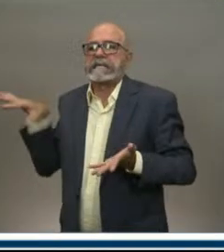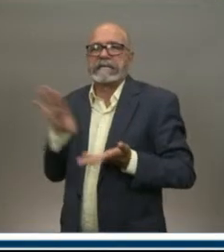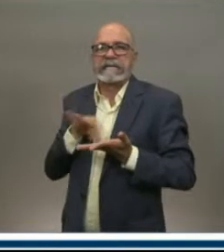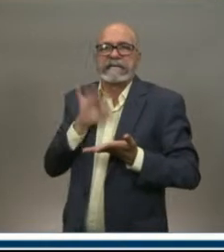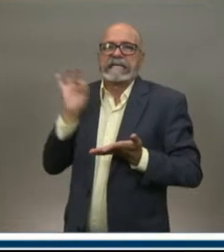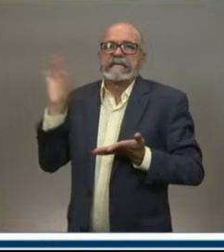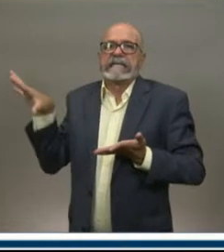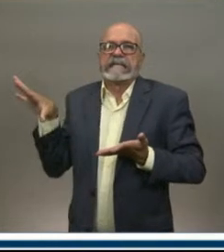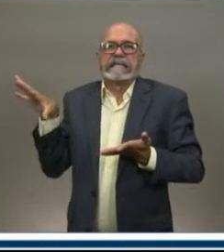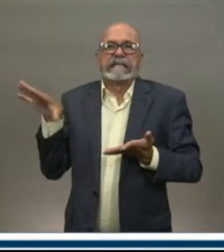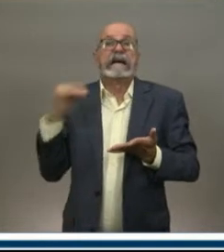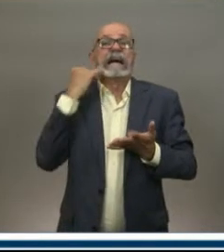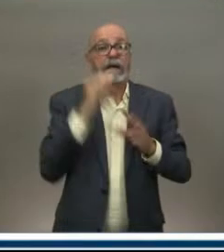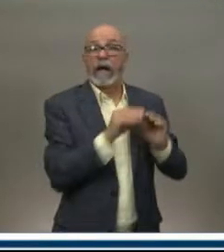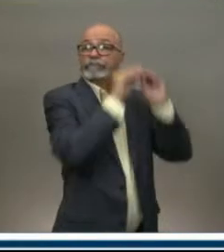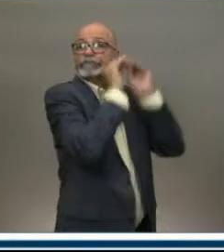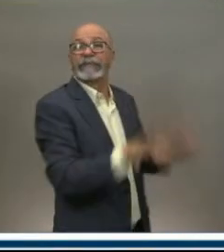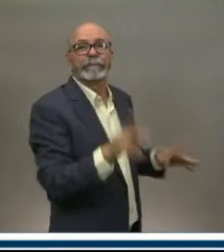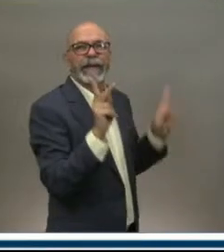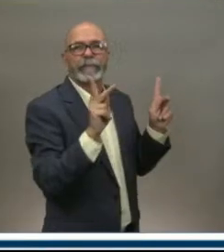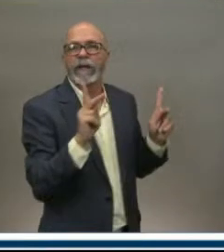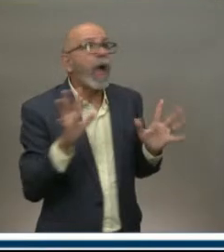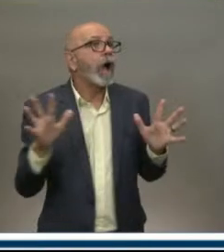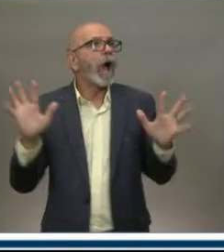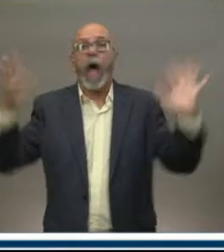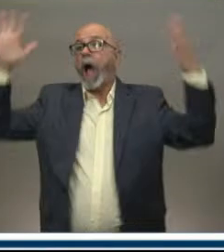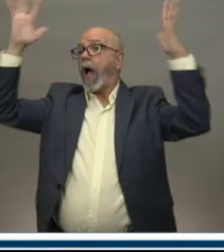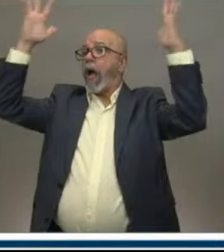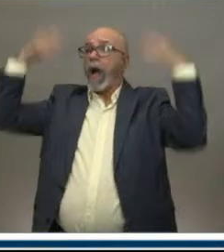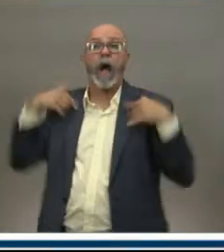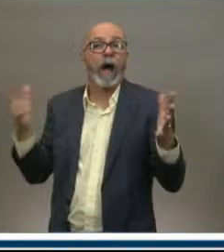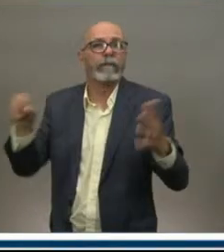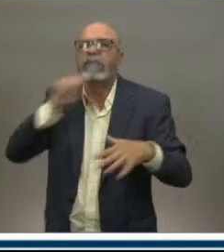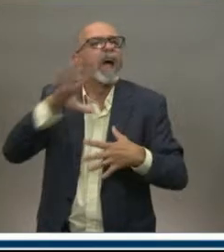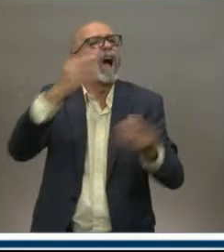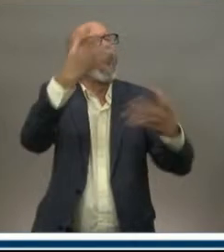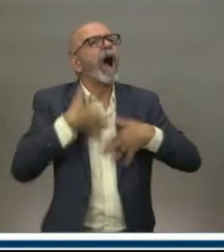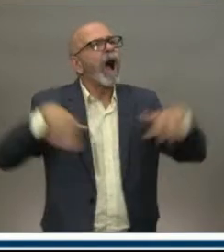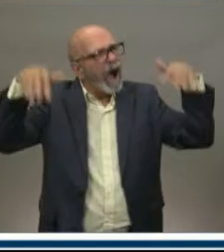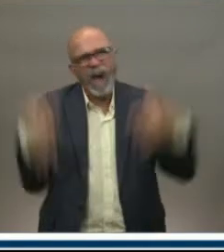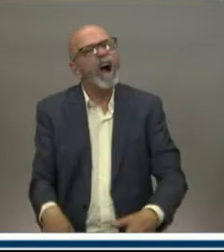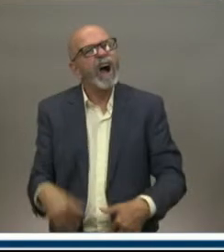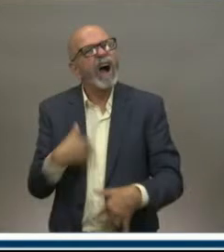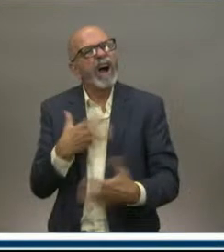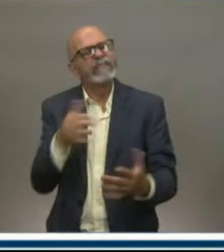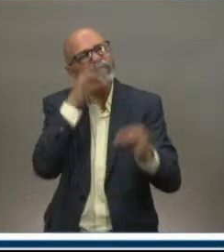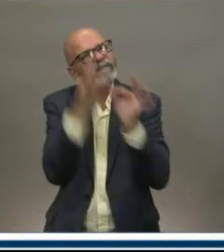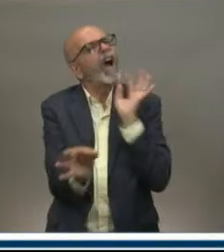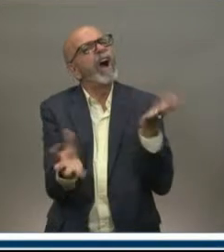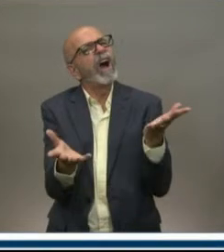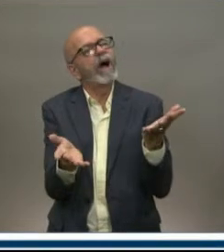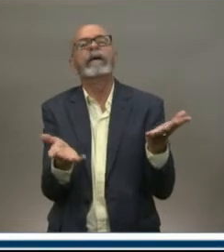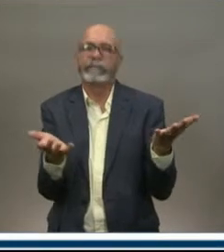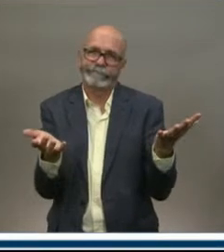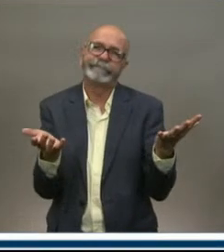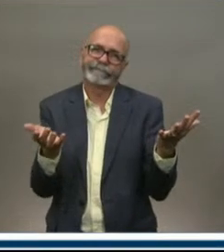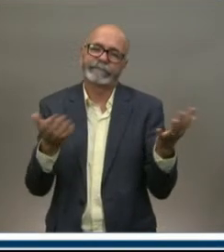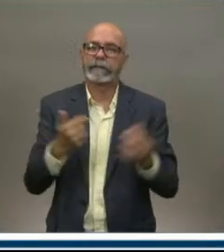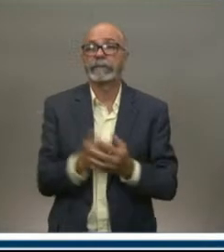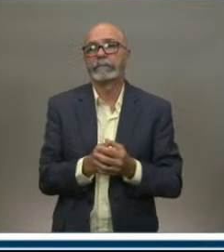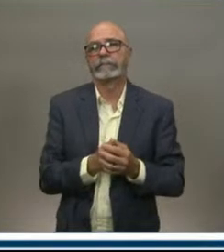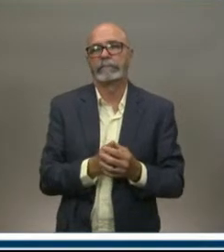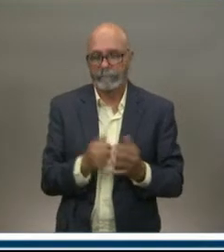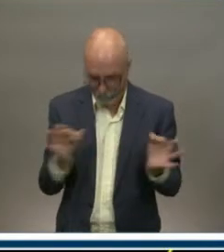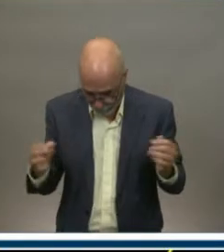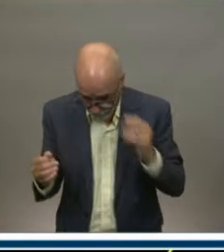outbreak, people aren't feeling like someone's not communicating with them. Go ahead with your follow-up, Chris. Leading up to